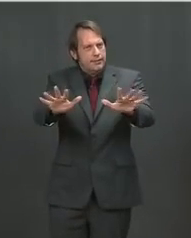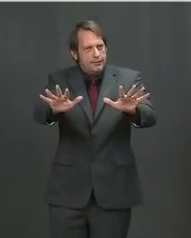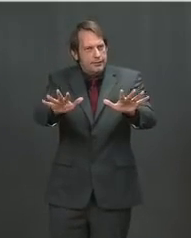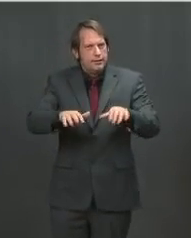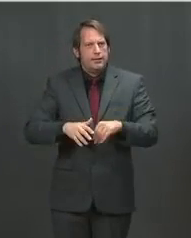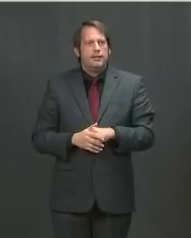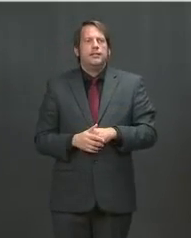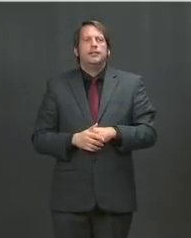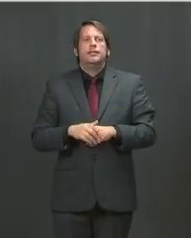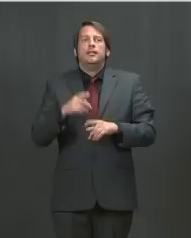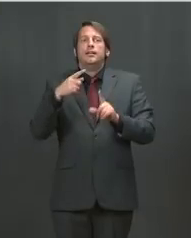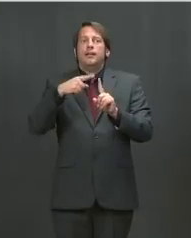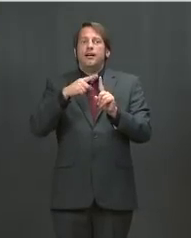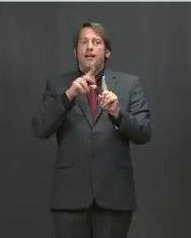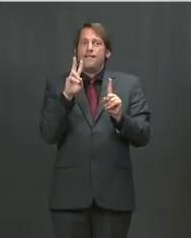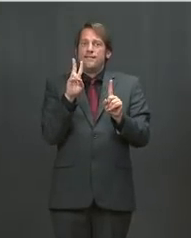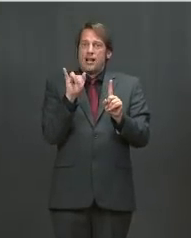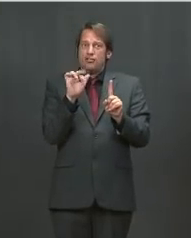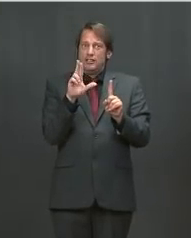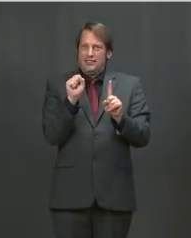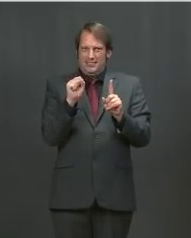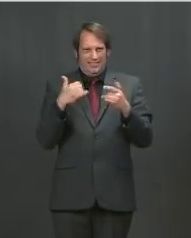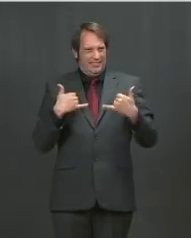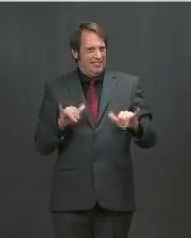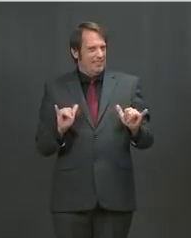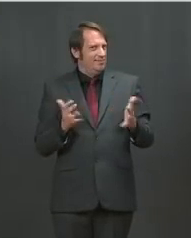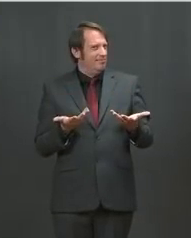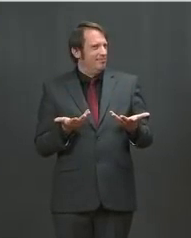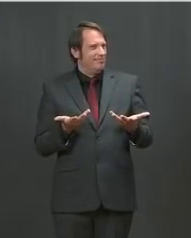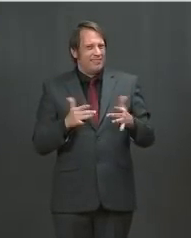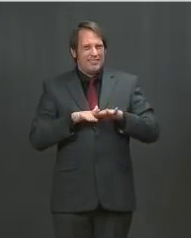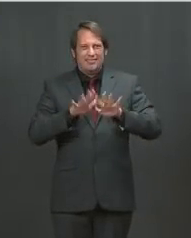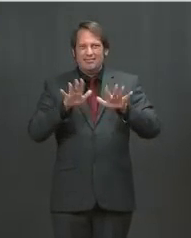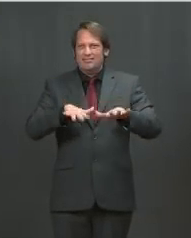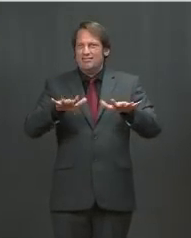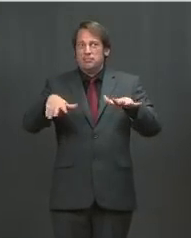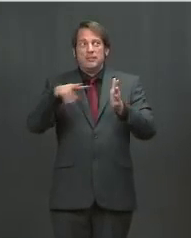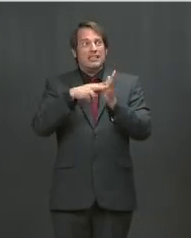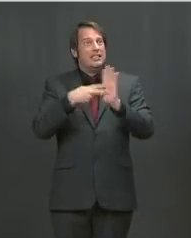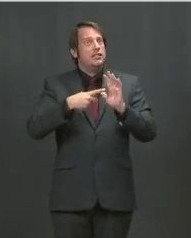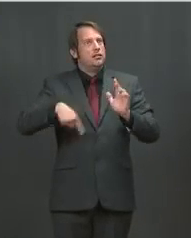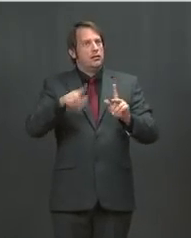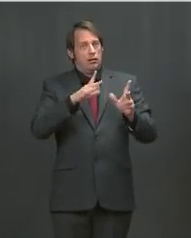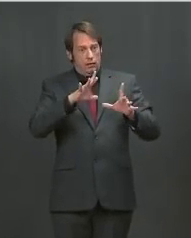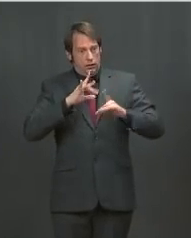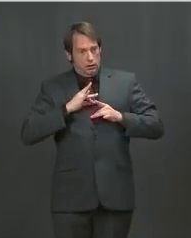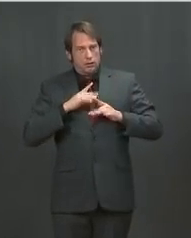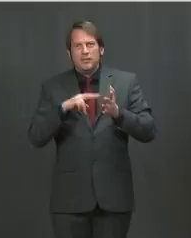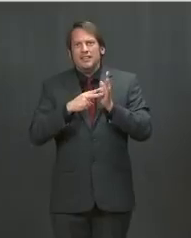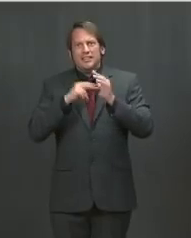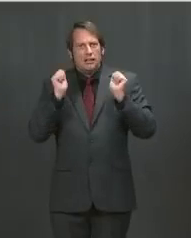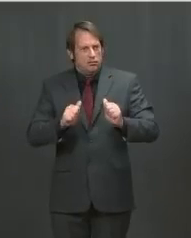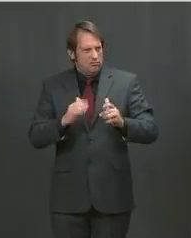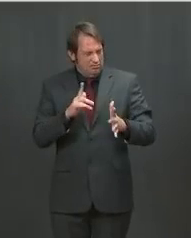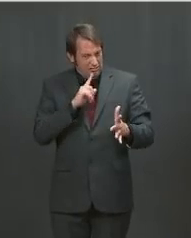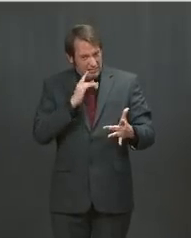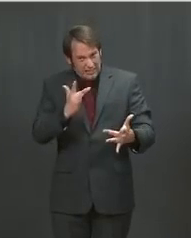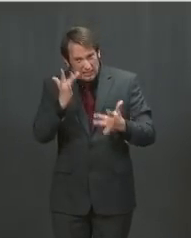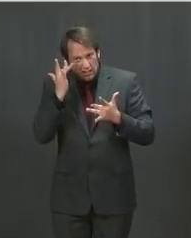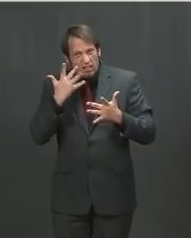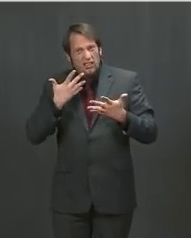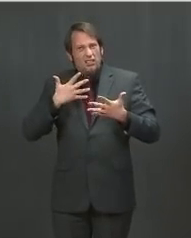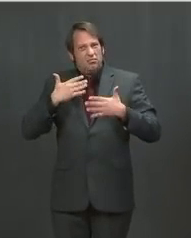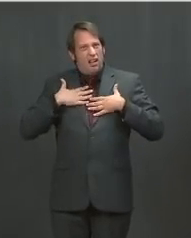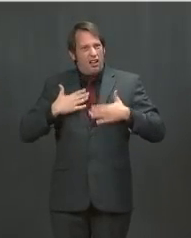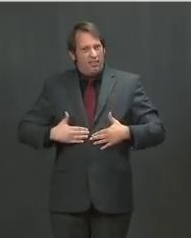has hold on us, infecting people and putting them in harm's way, and we need to remain vigilant. And two, we